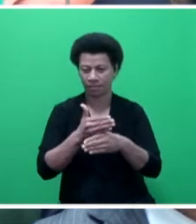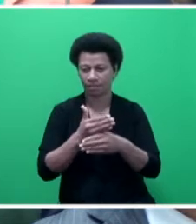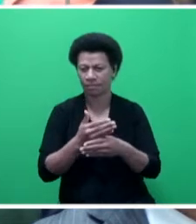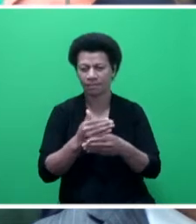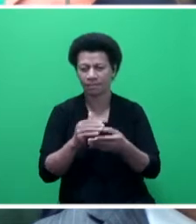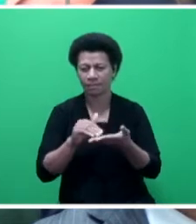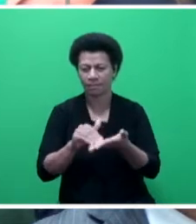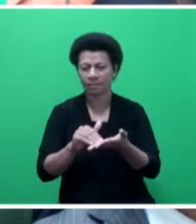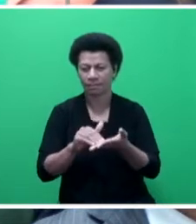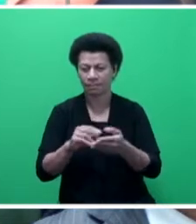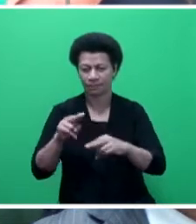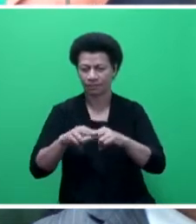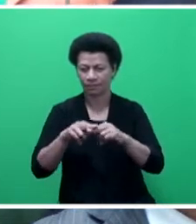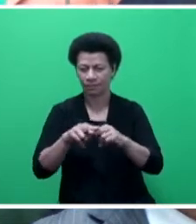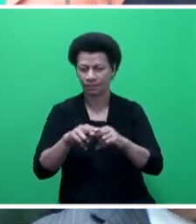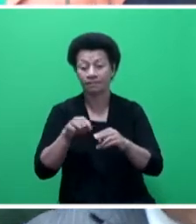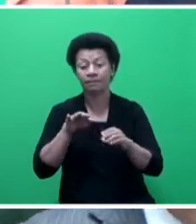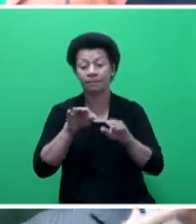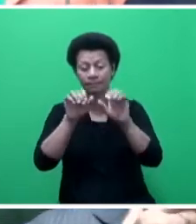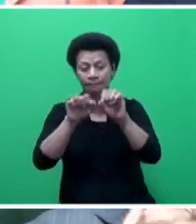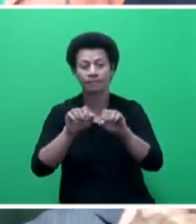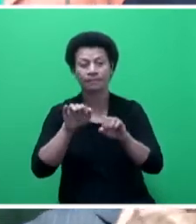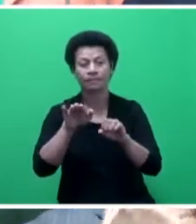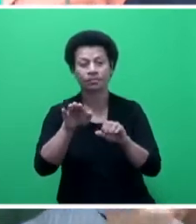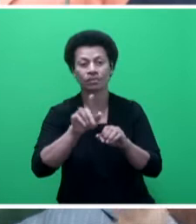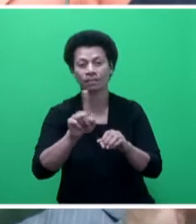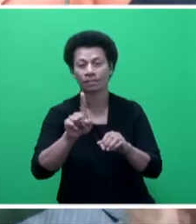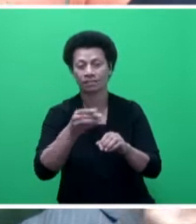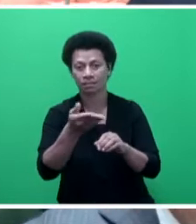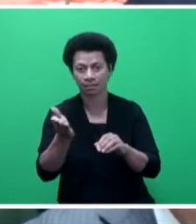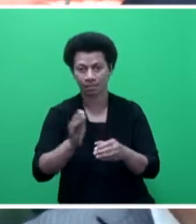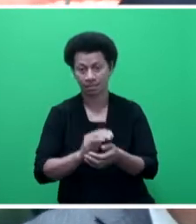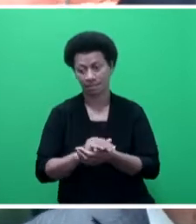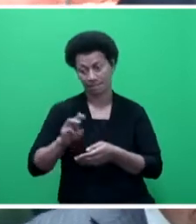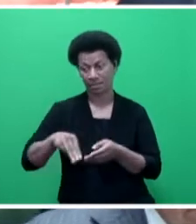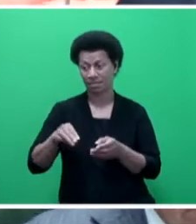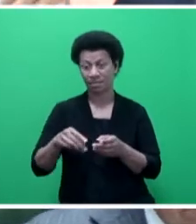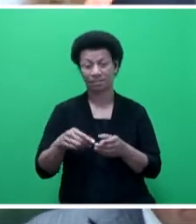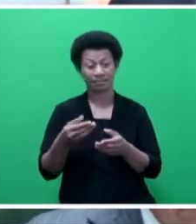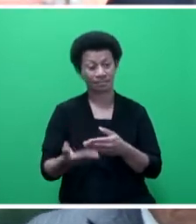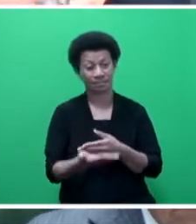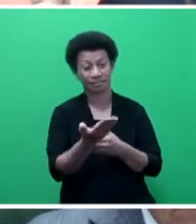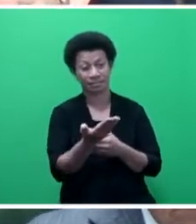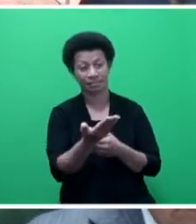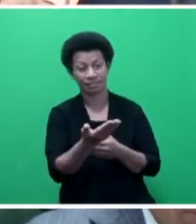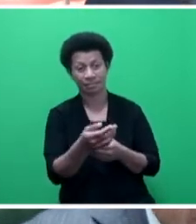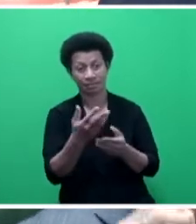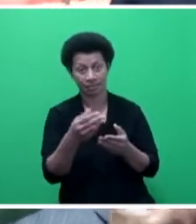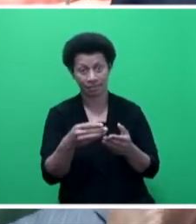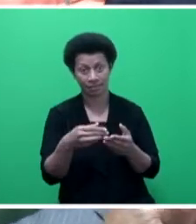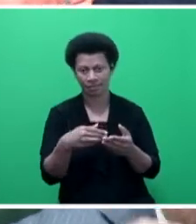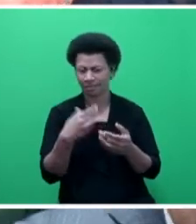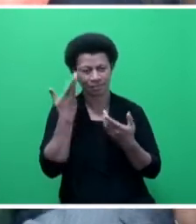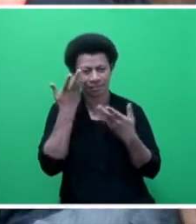future. As highlighted yesterday, Mr. Speaker, sir, even many of the members, in particular on the other side, don't even feature or factor